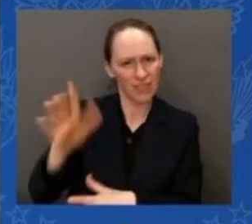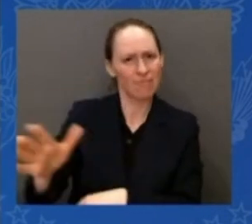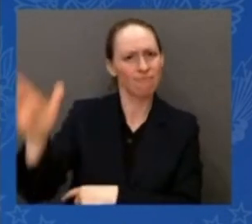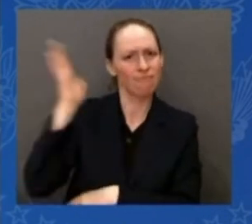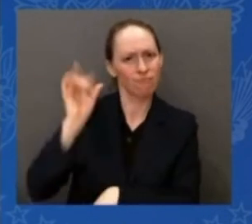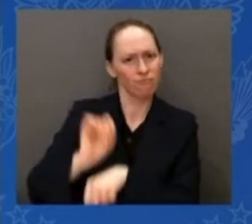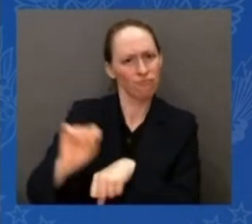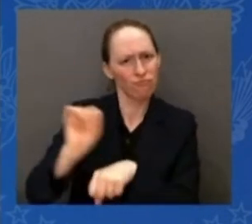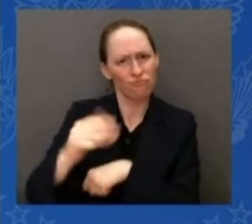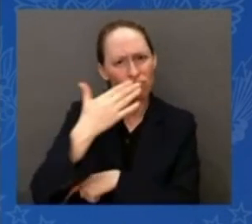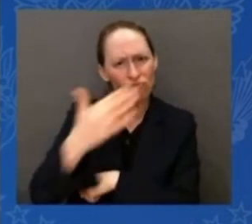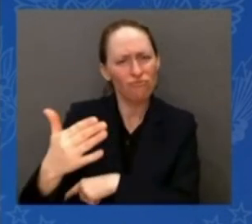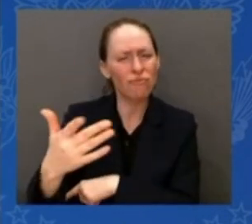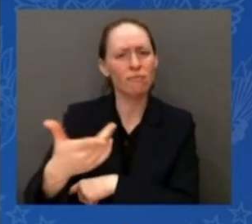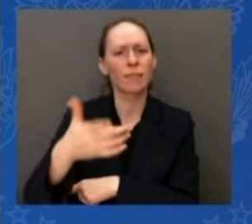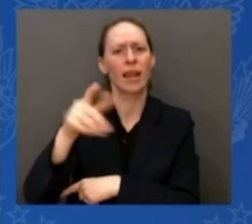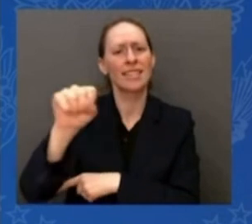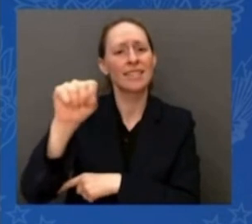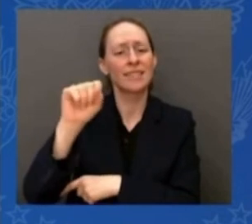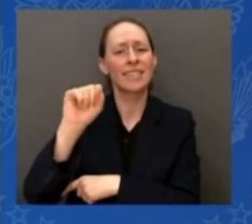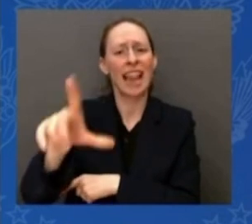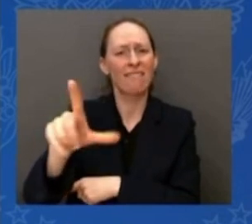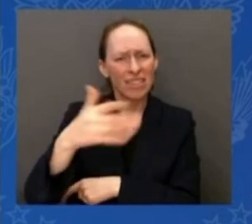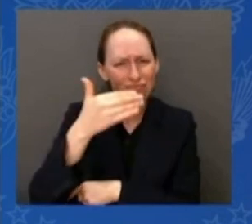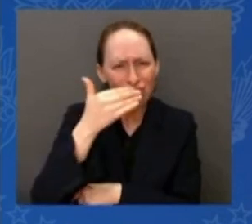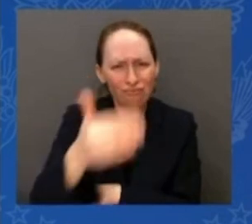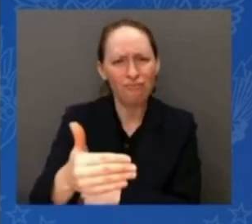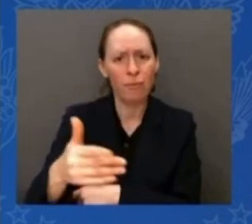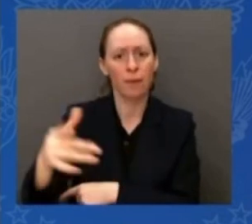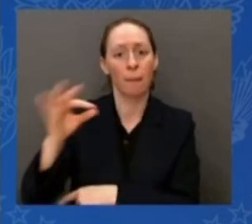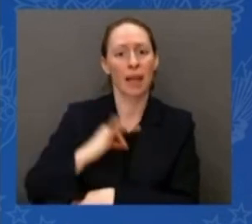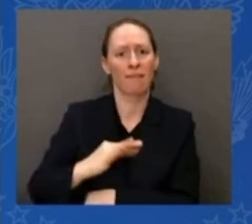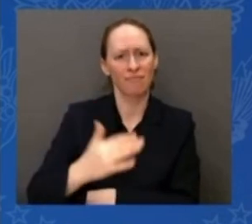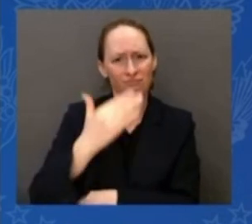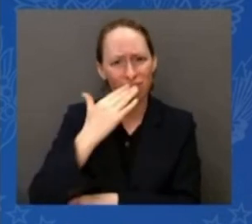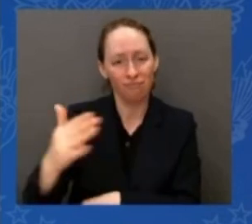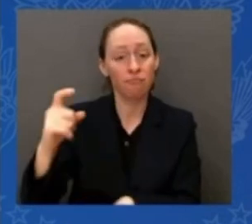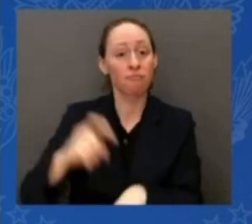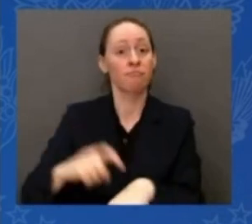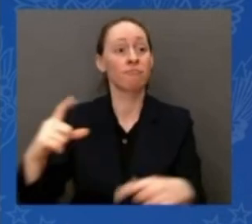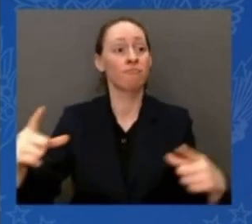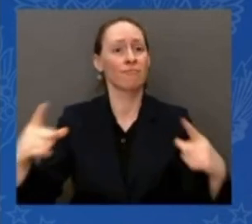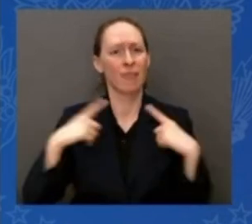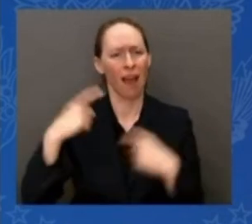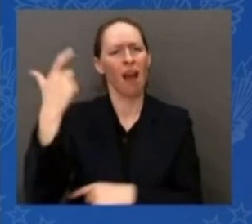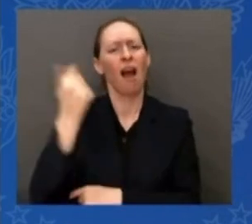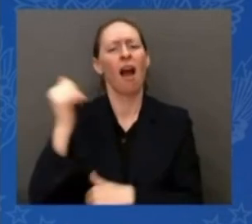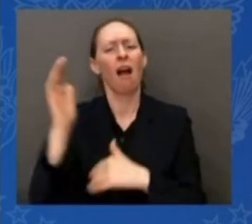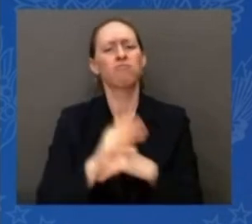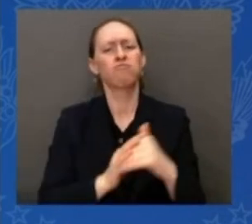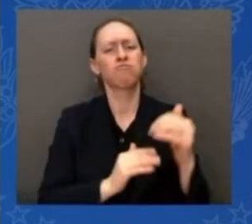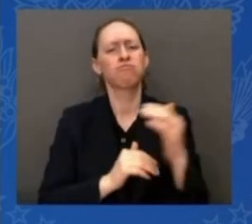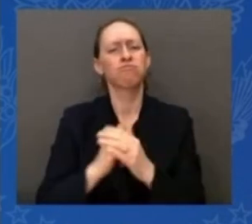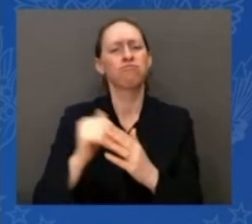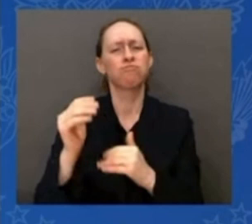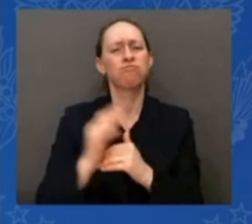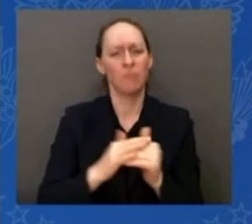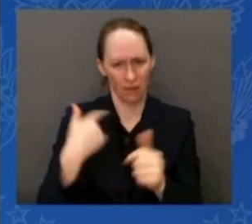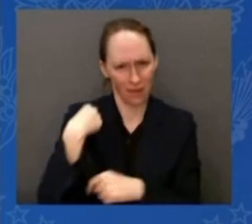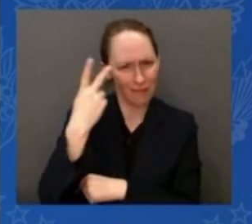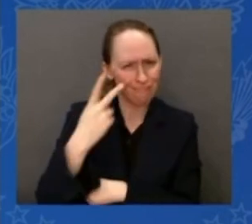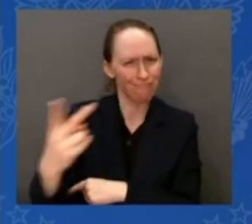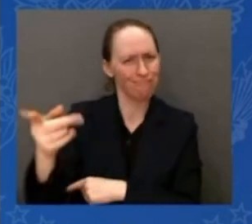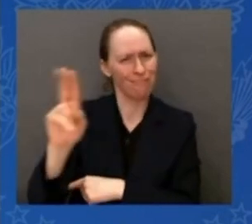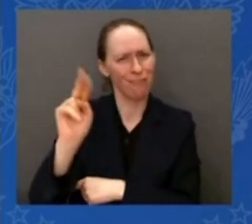income, and a pension when she retired. A union job that gave my parents a path to the middle class and gave our